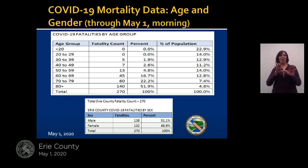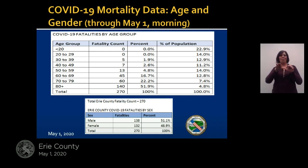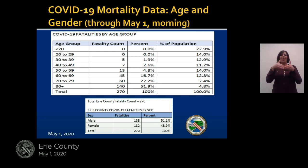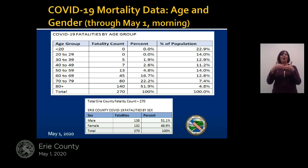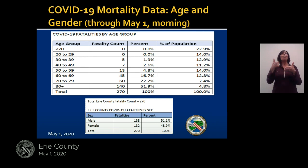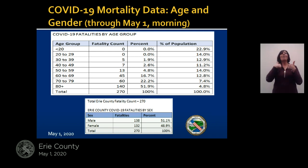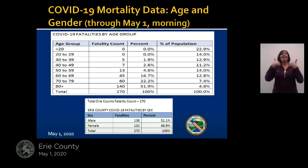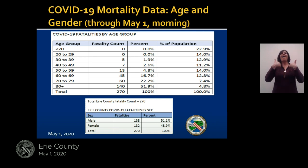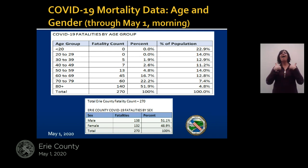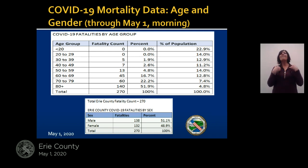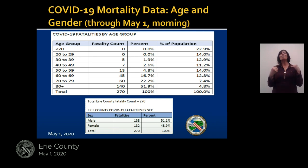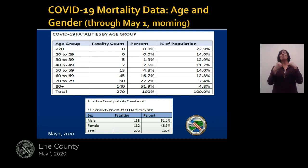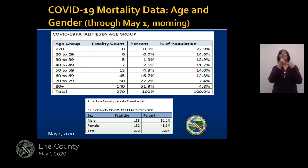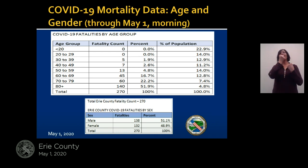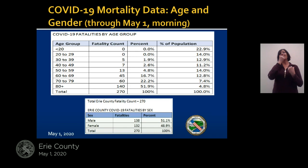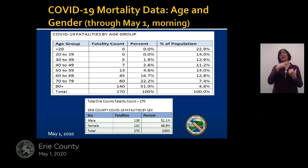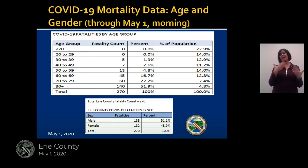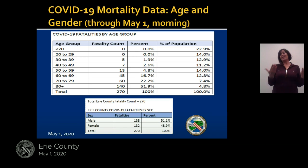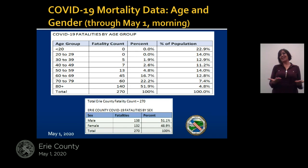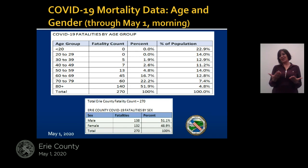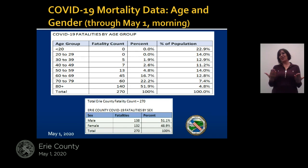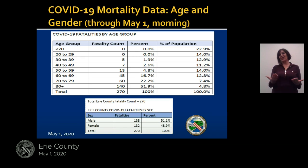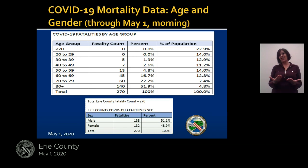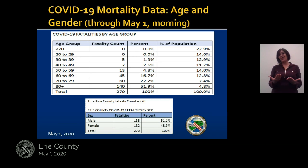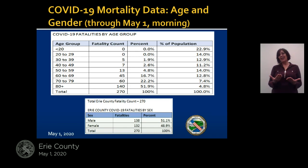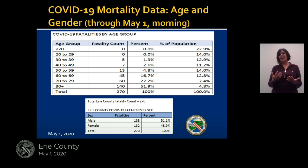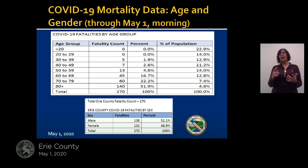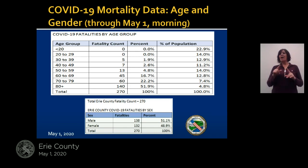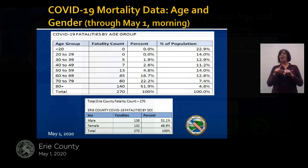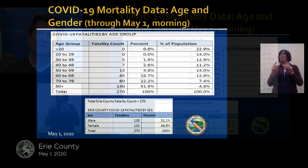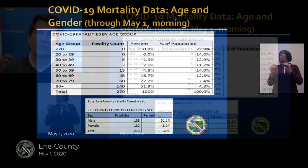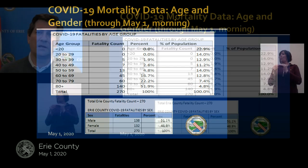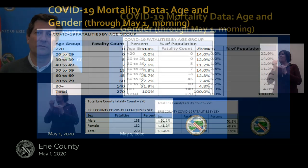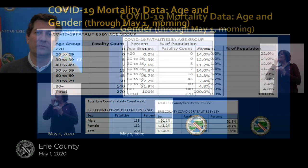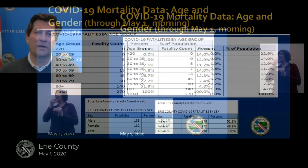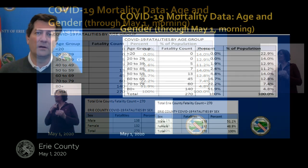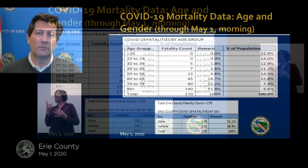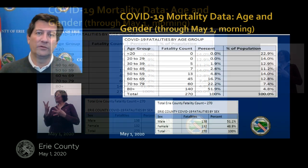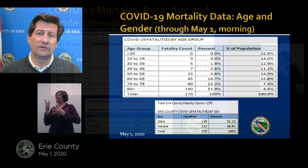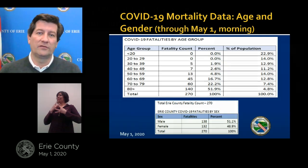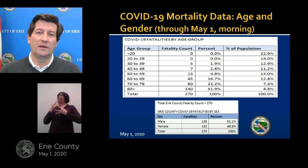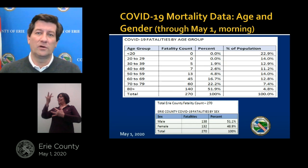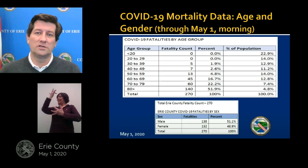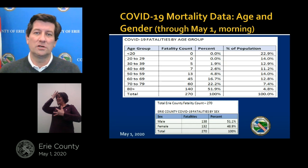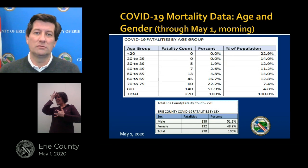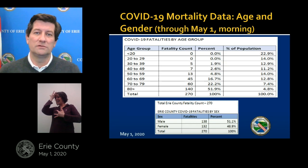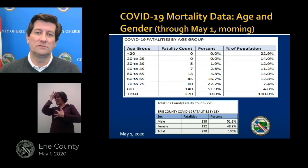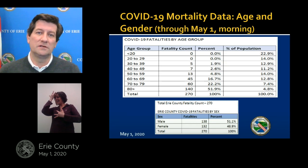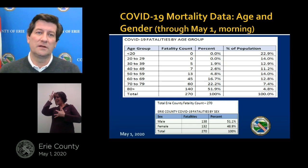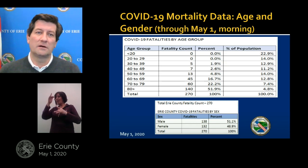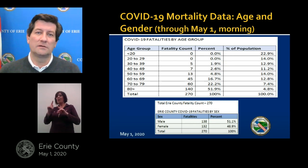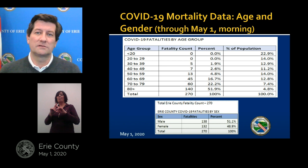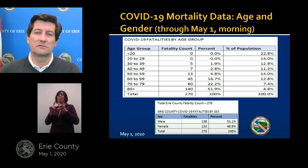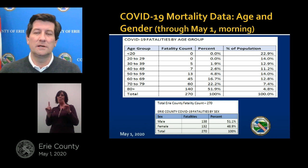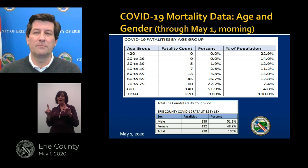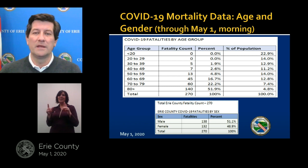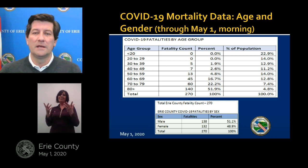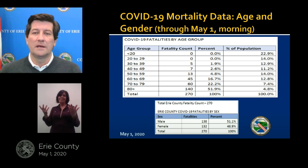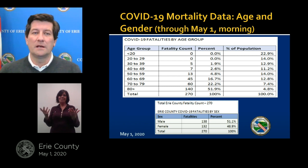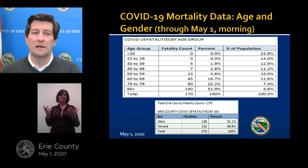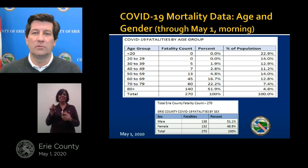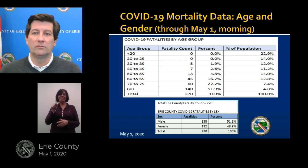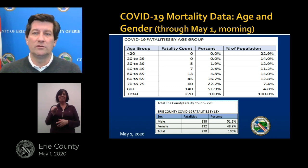than males. And in general, more females are contracting the coronavirus than males by almost the same ratio as you see there on the